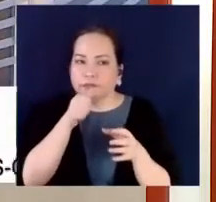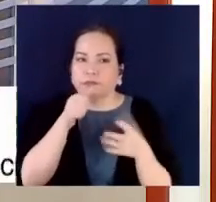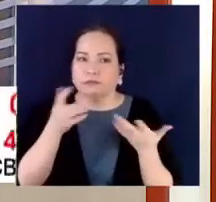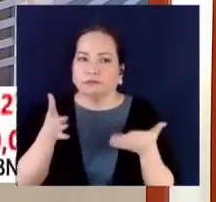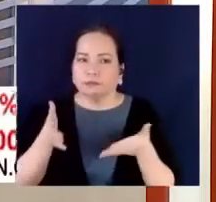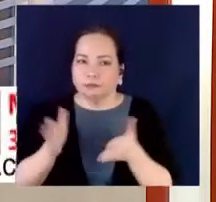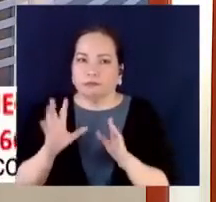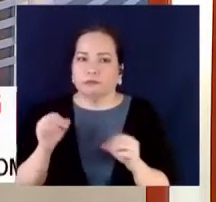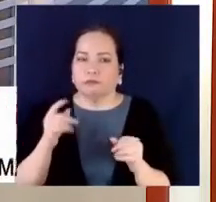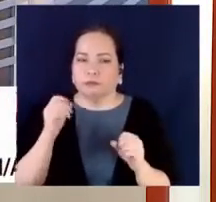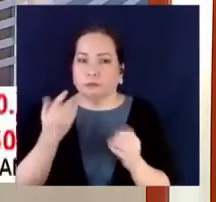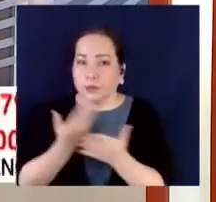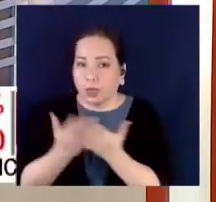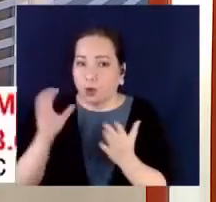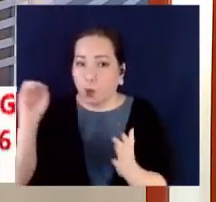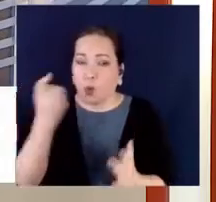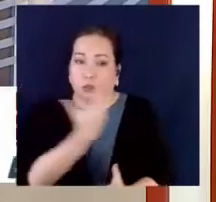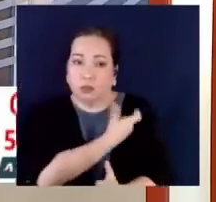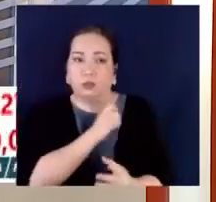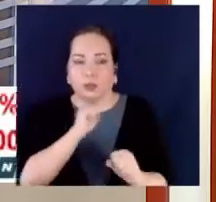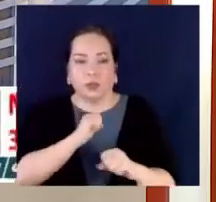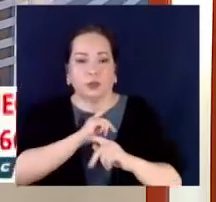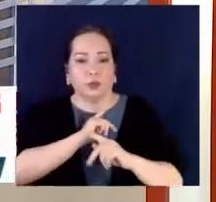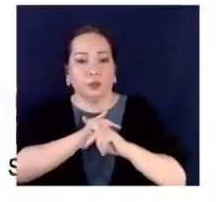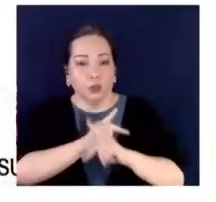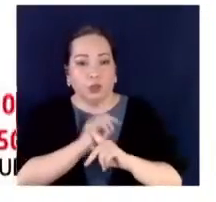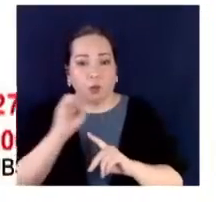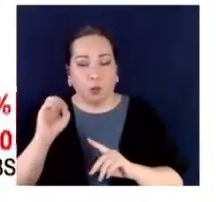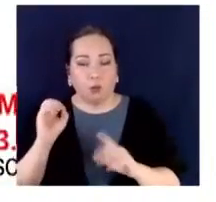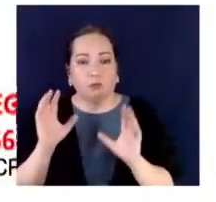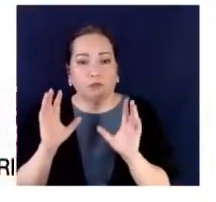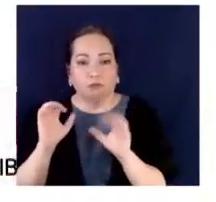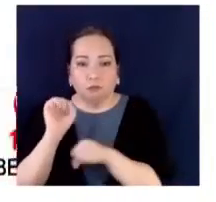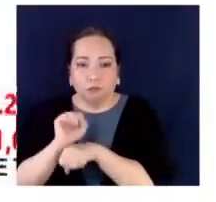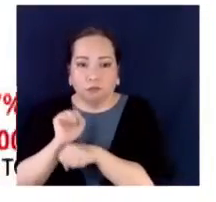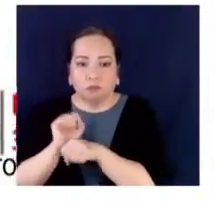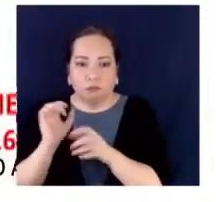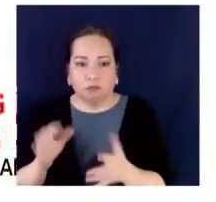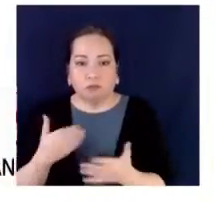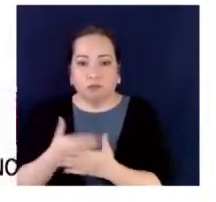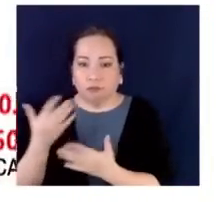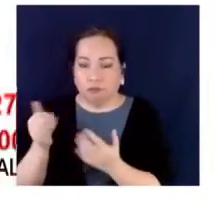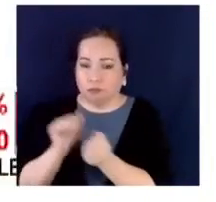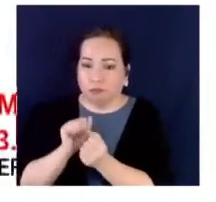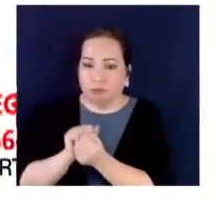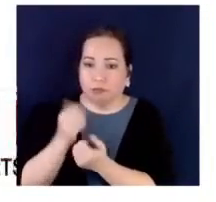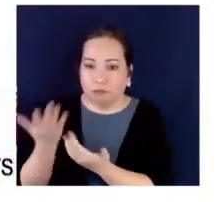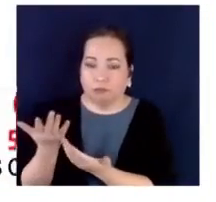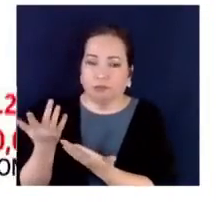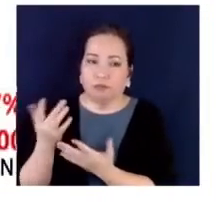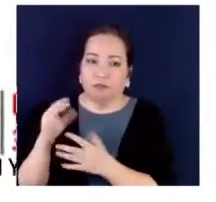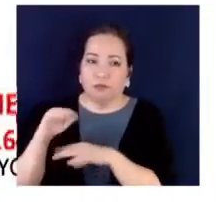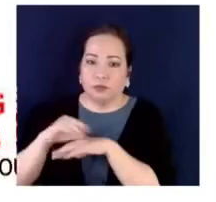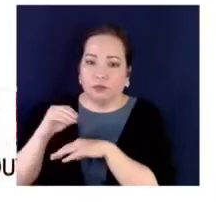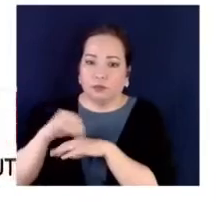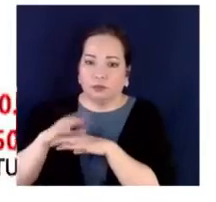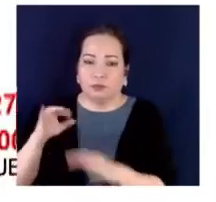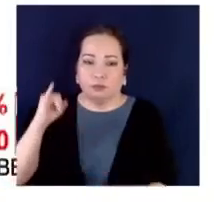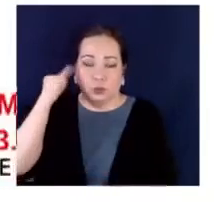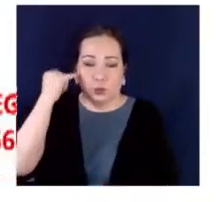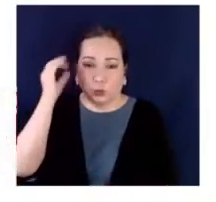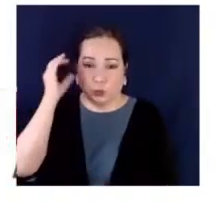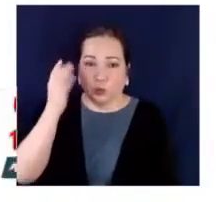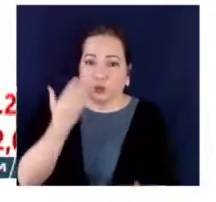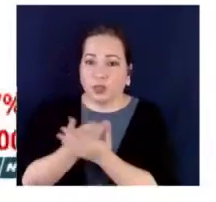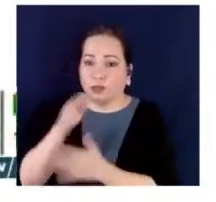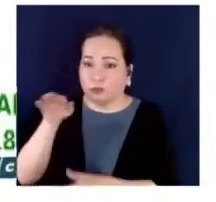Presidential Advisor for Entrepreneurship, Joey Concepcion. Good afternoon, Secretary, and welcome to the program. Thanks for joining us today. Good